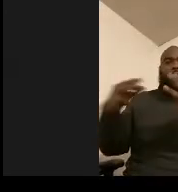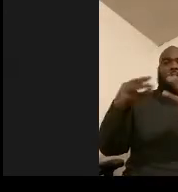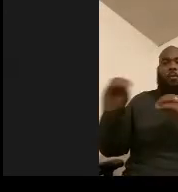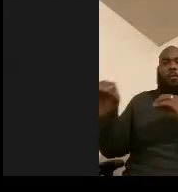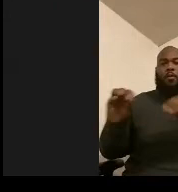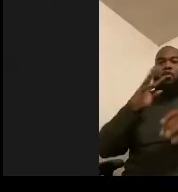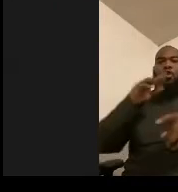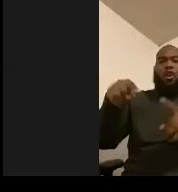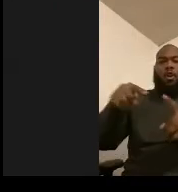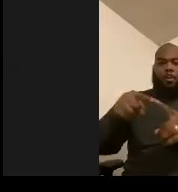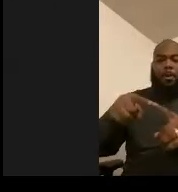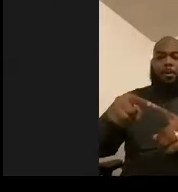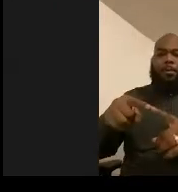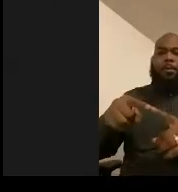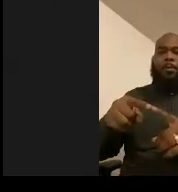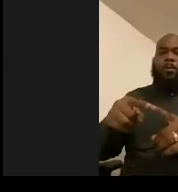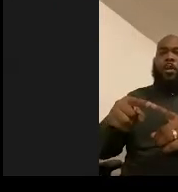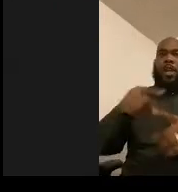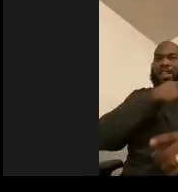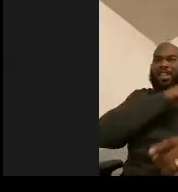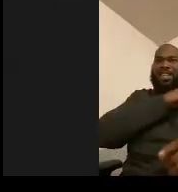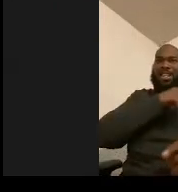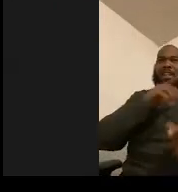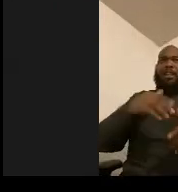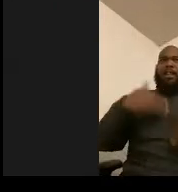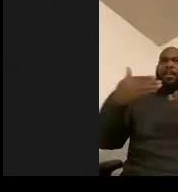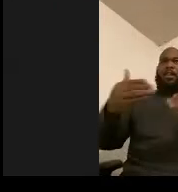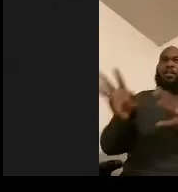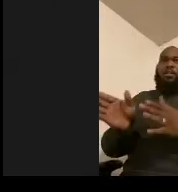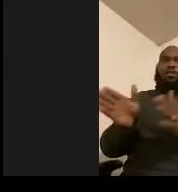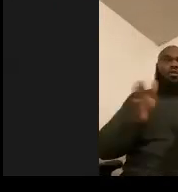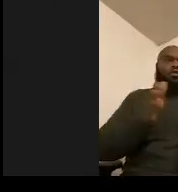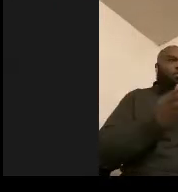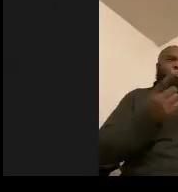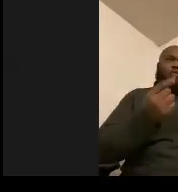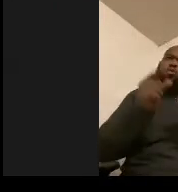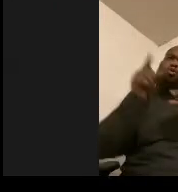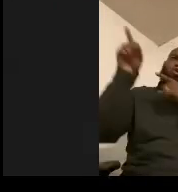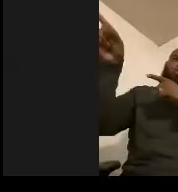But then King starts shifting, what's it doing to the Vietnamese? Next slide, please.